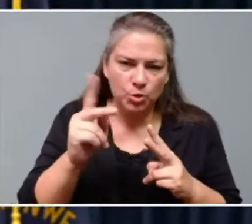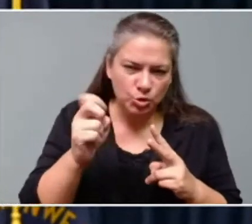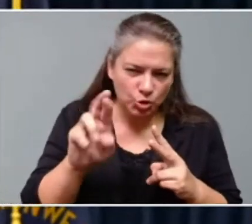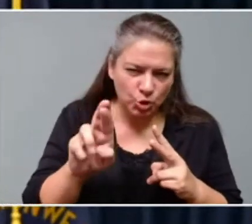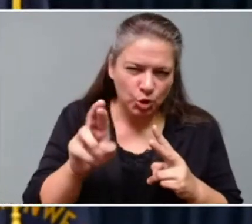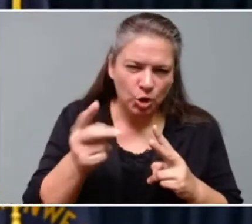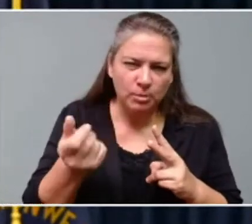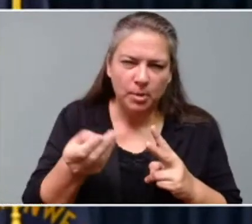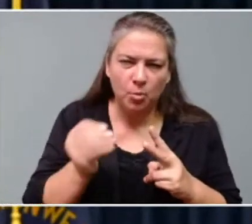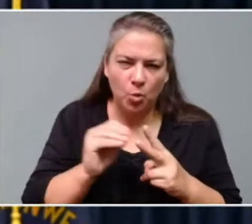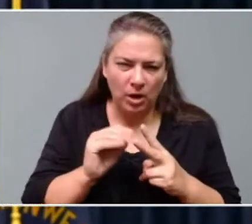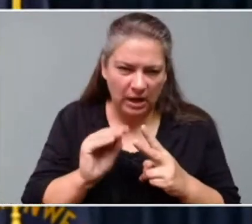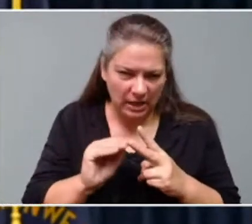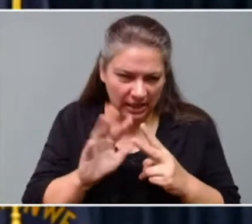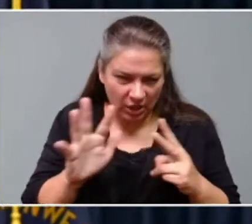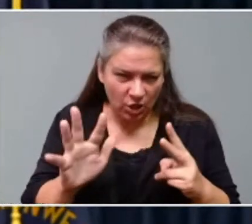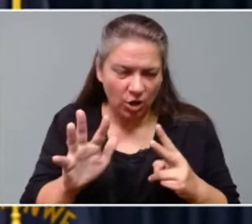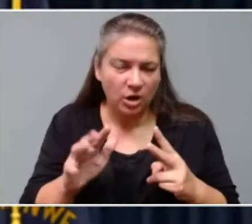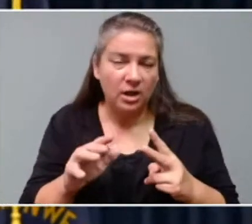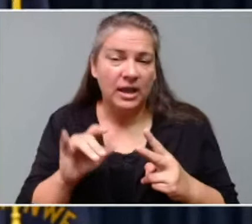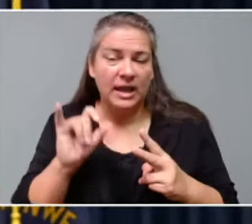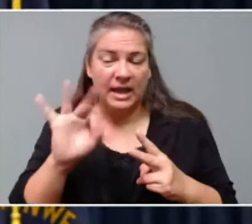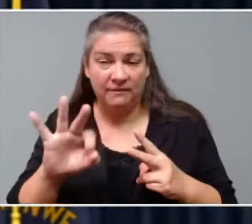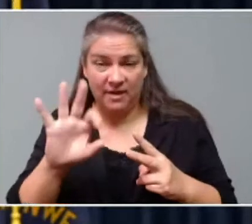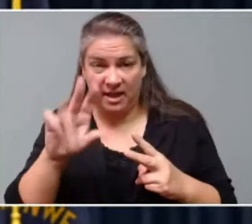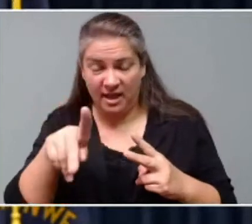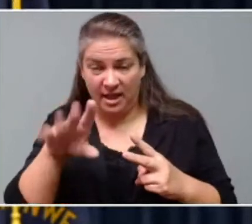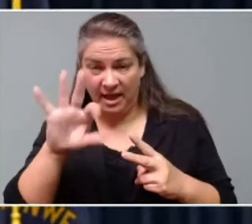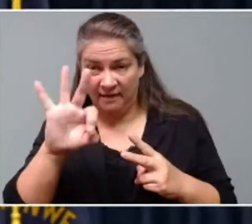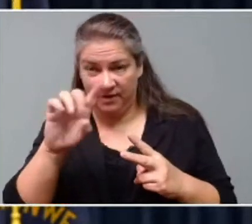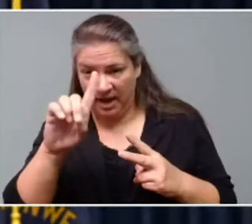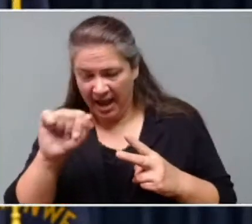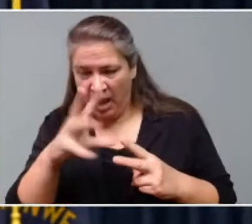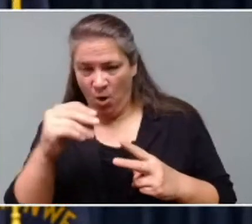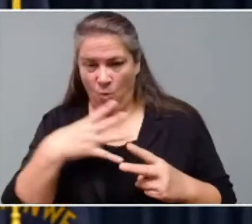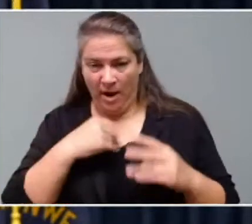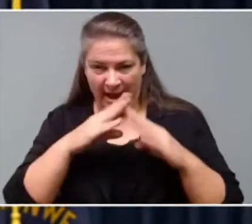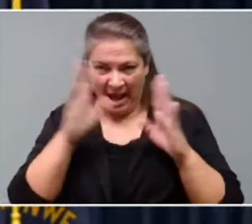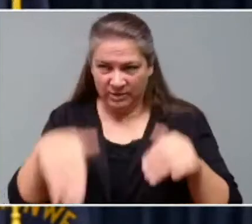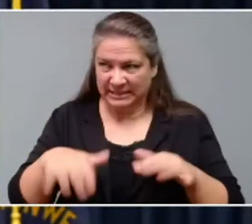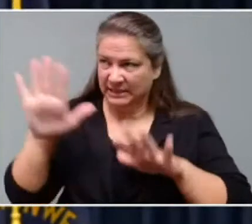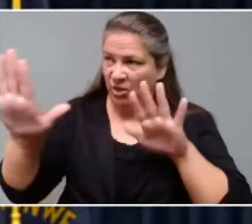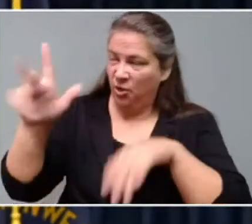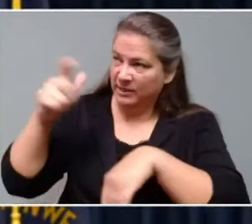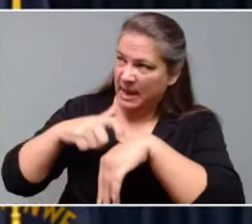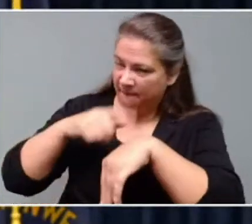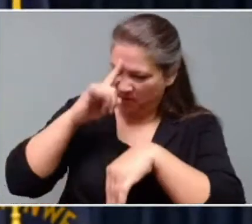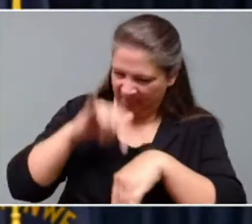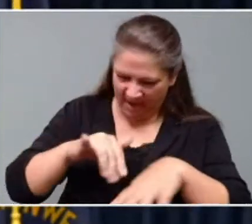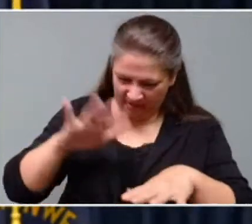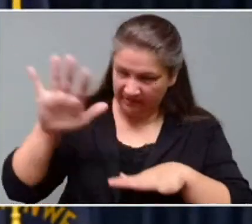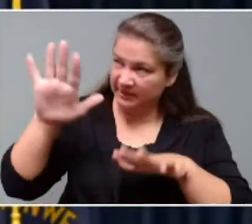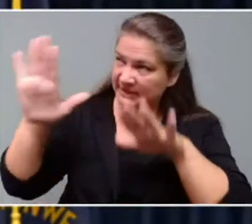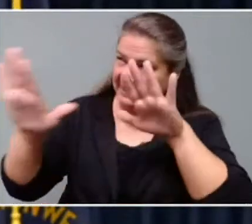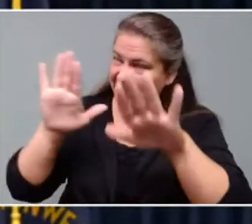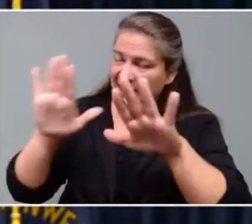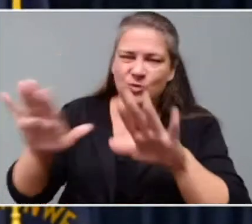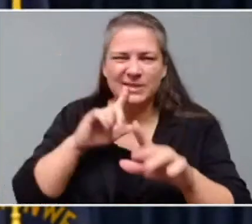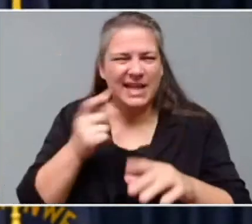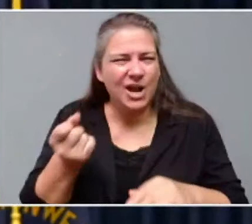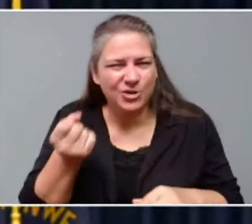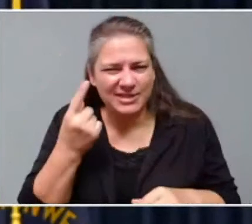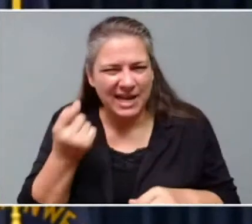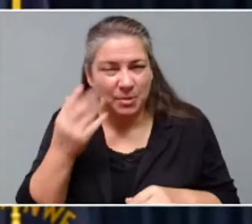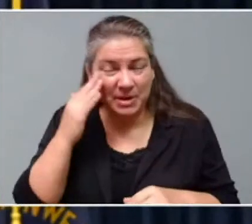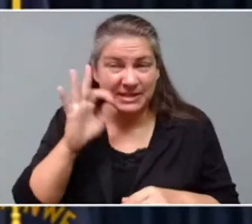clear, even if the FDA and the White House are on different timetables for it, which I think is understandable because the